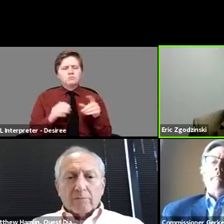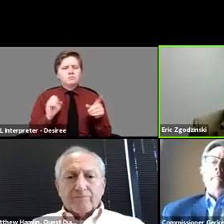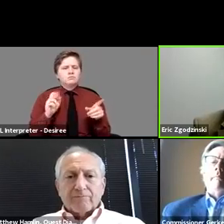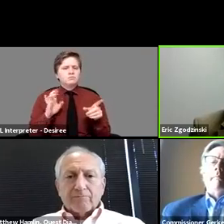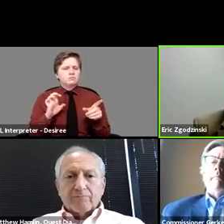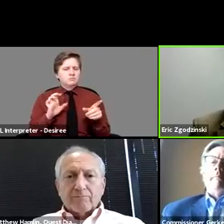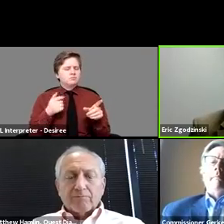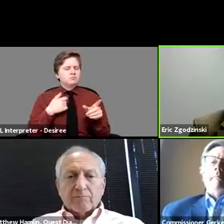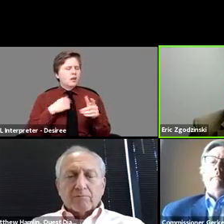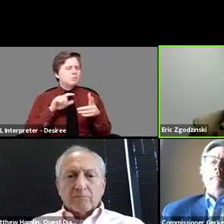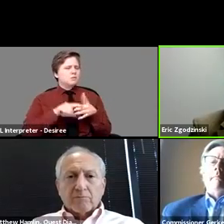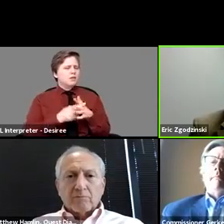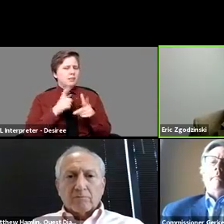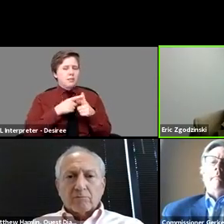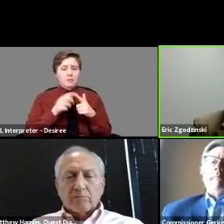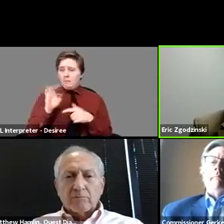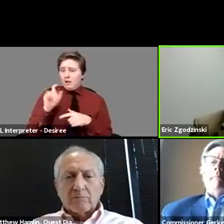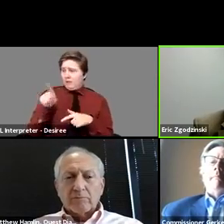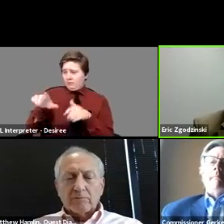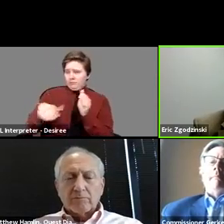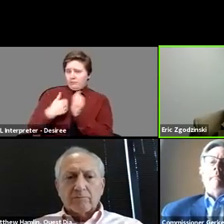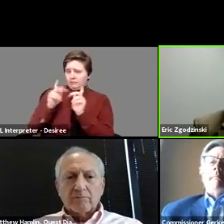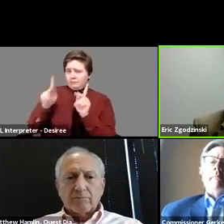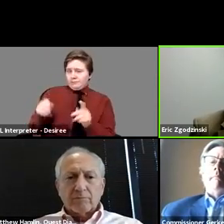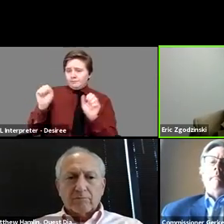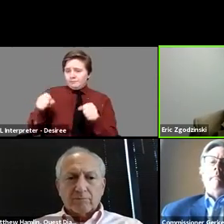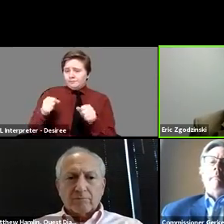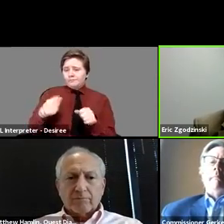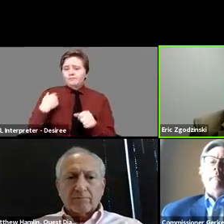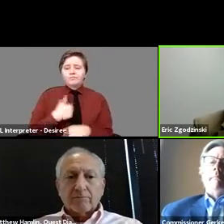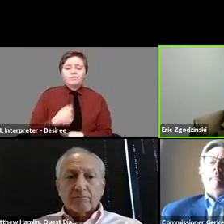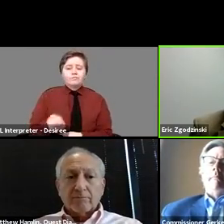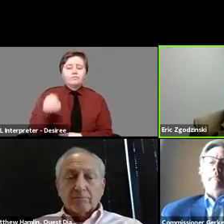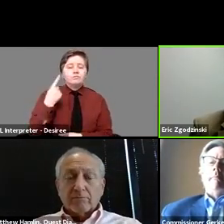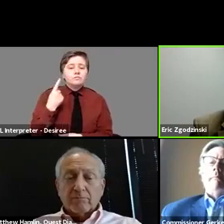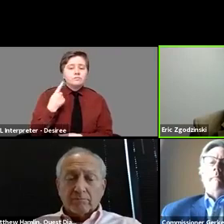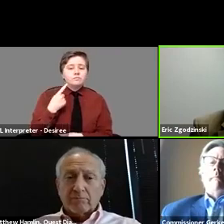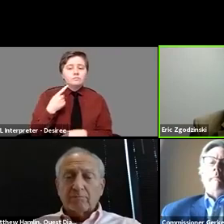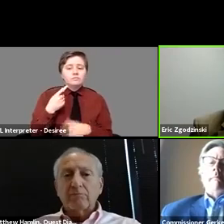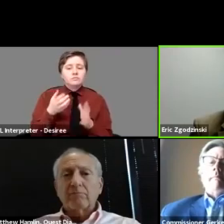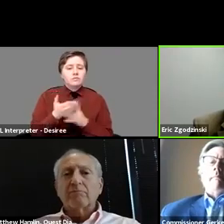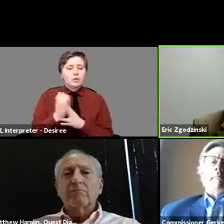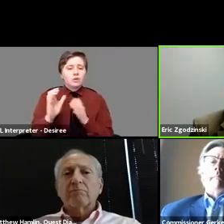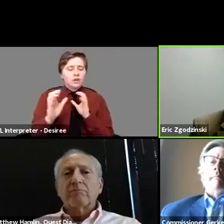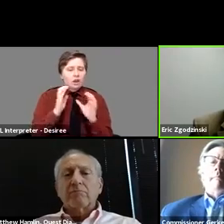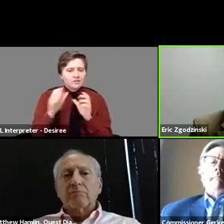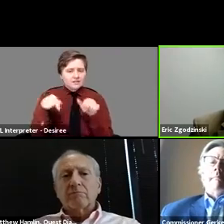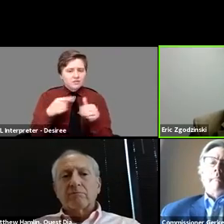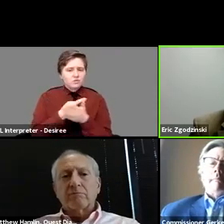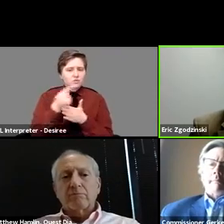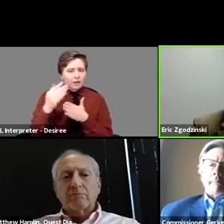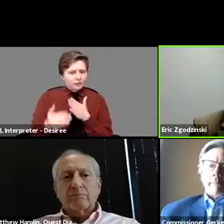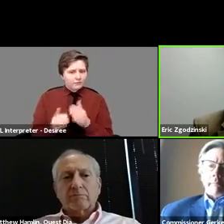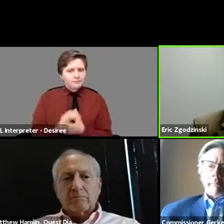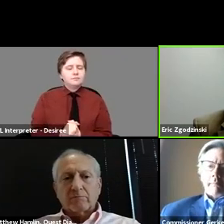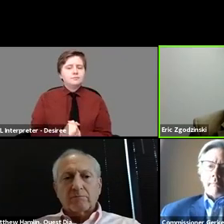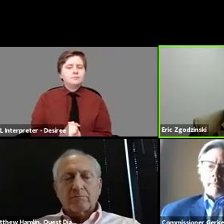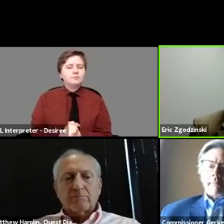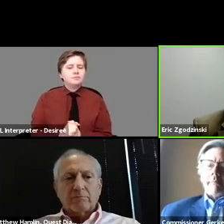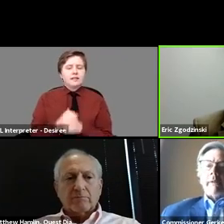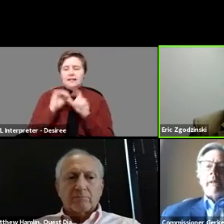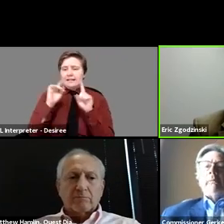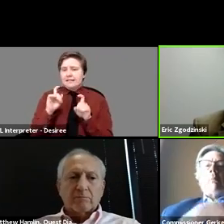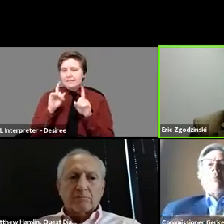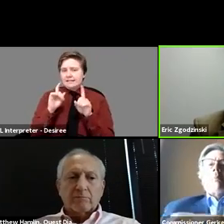Let me start off, and then Matt, you might want to follow up here. As we understand it, over the conversation this weekend, that tests would